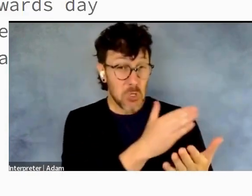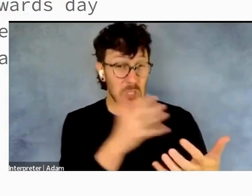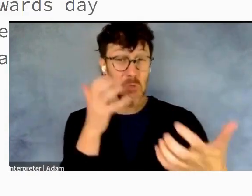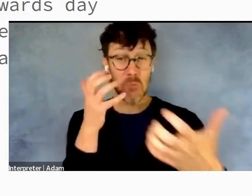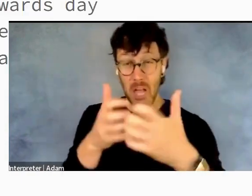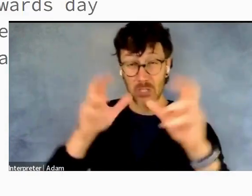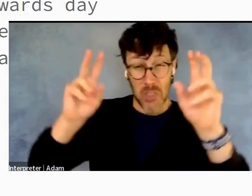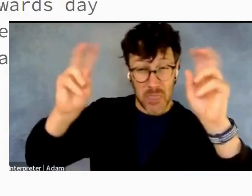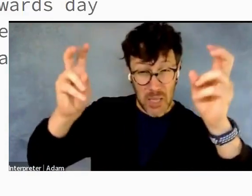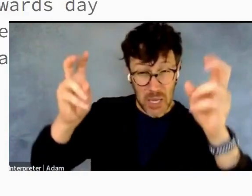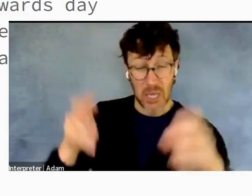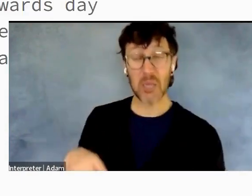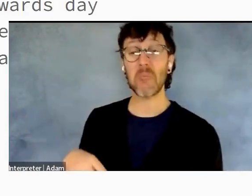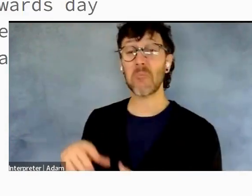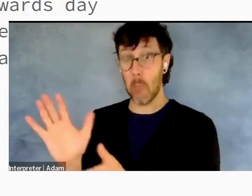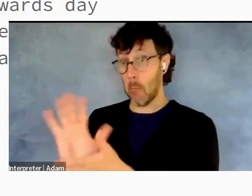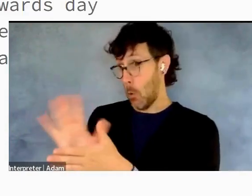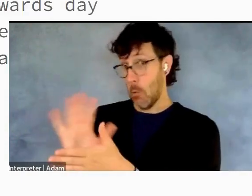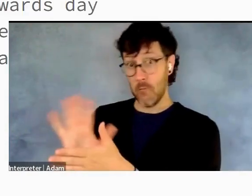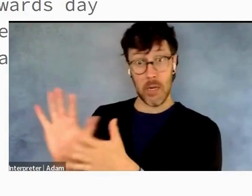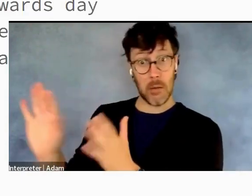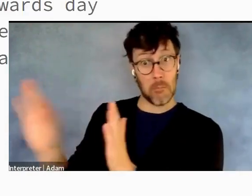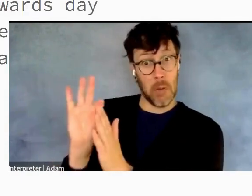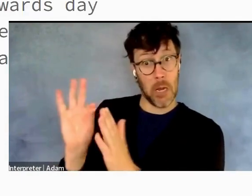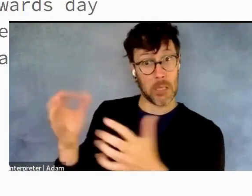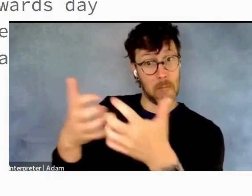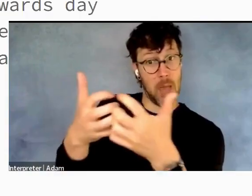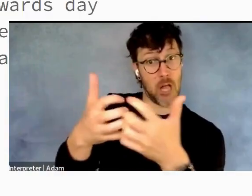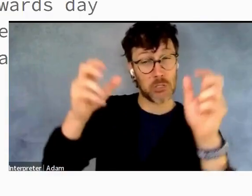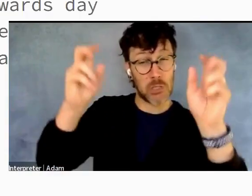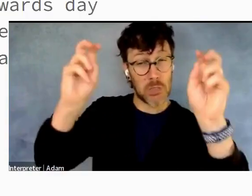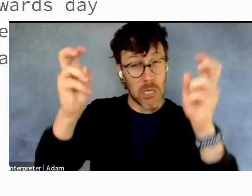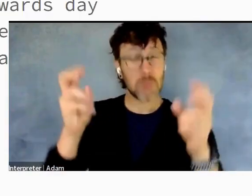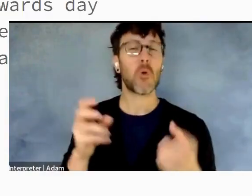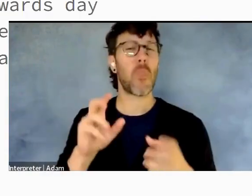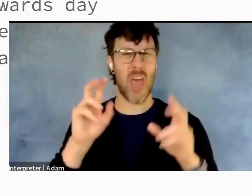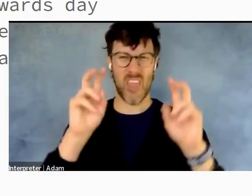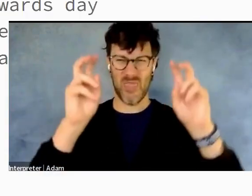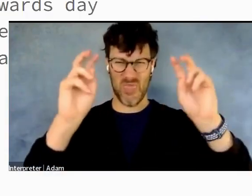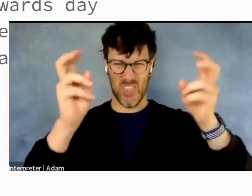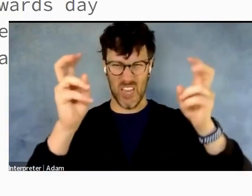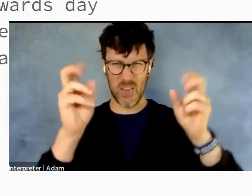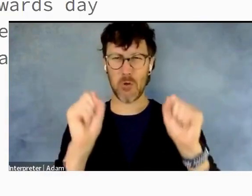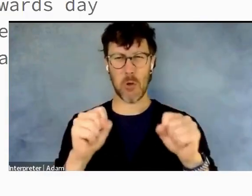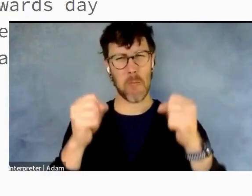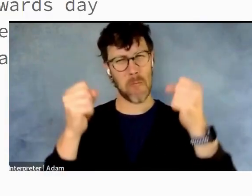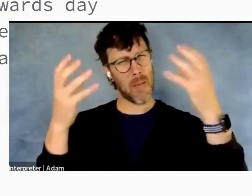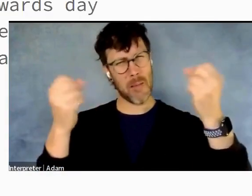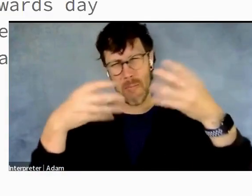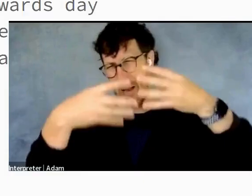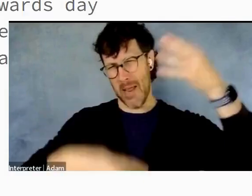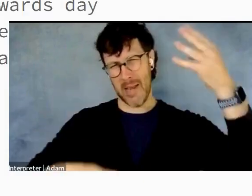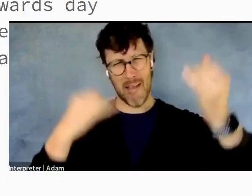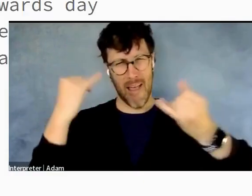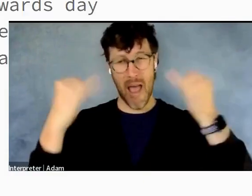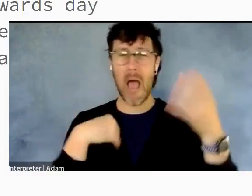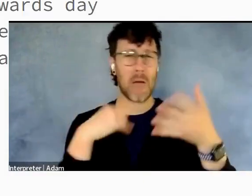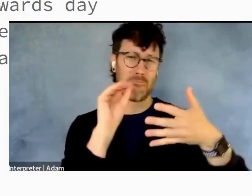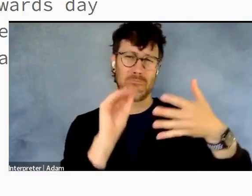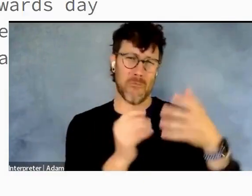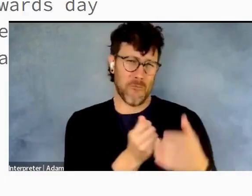the theme. There's just so many things that you could do with themes. I just put a few ideas. You